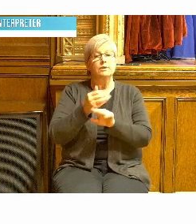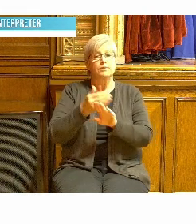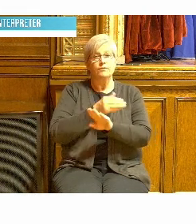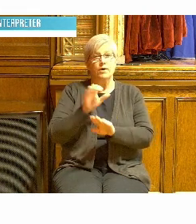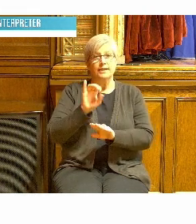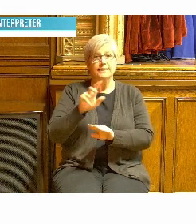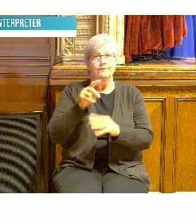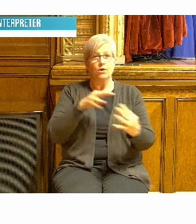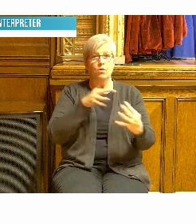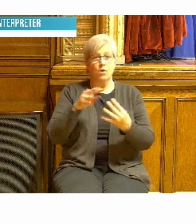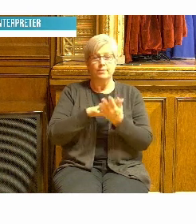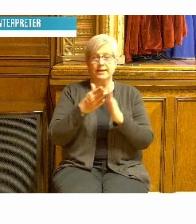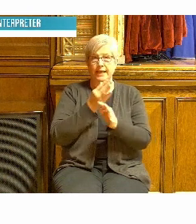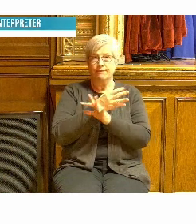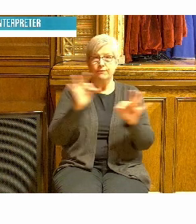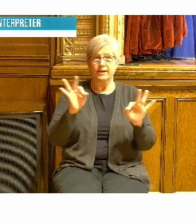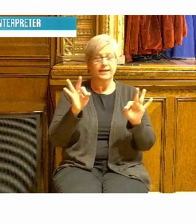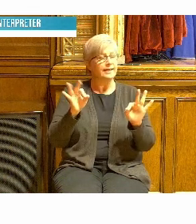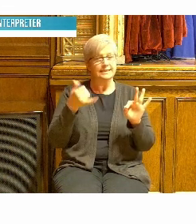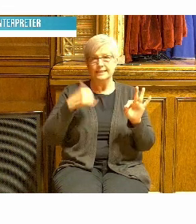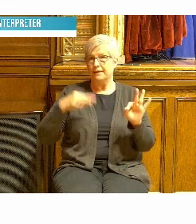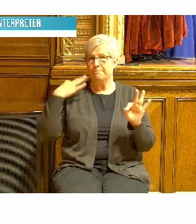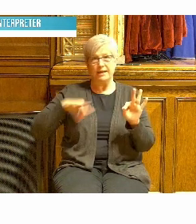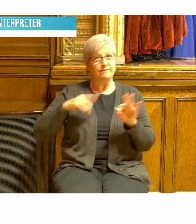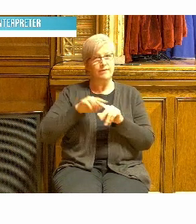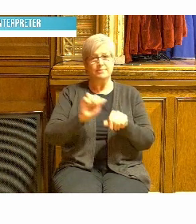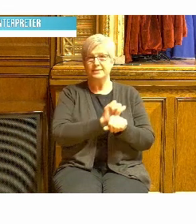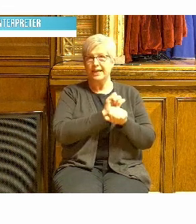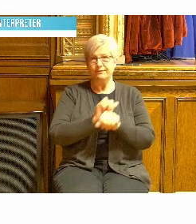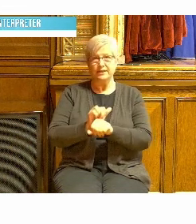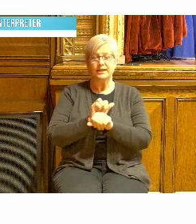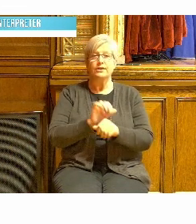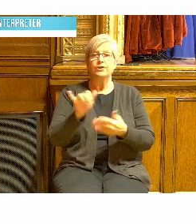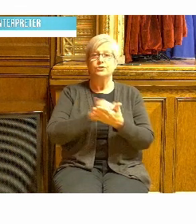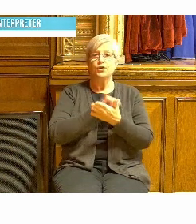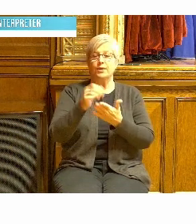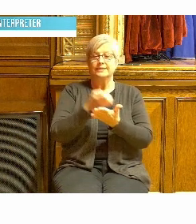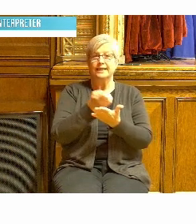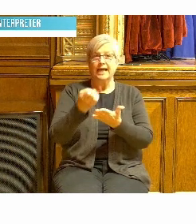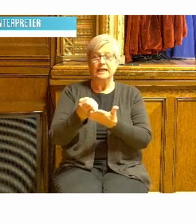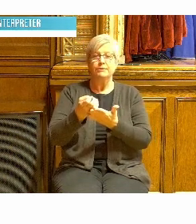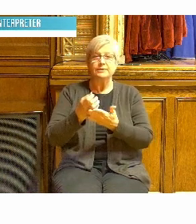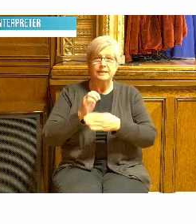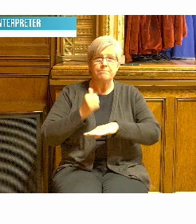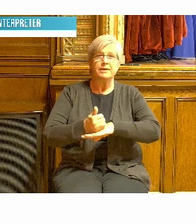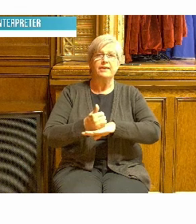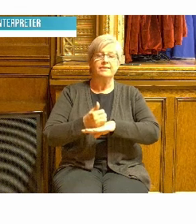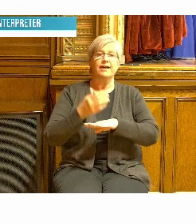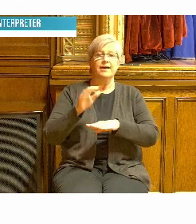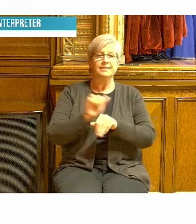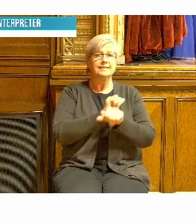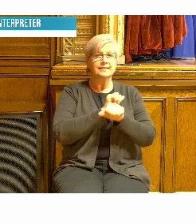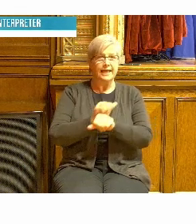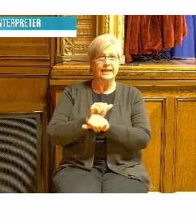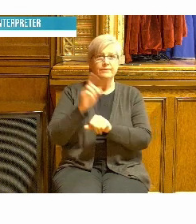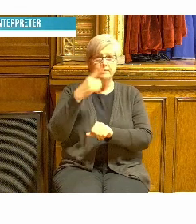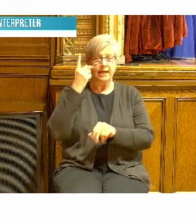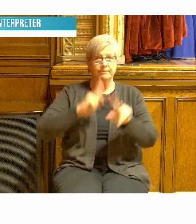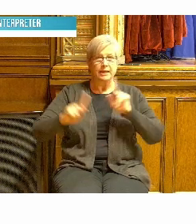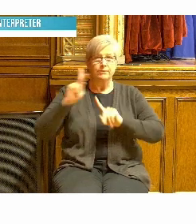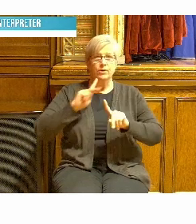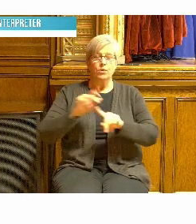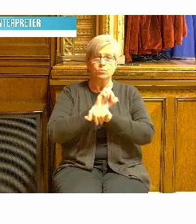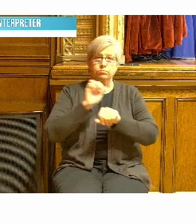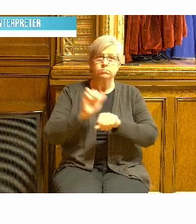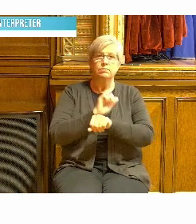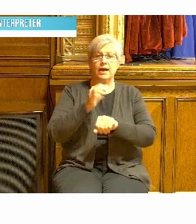York continued to benefit from the enslavement of Africans. New York's economy was built on the backs of enslaved Black people who